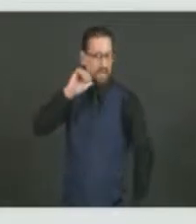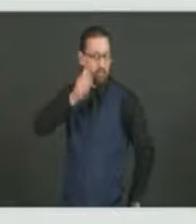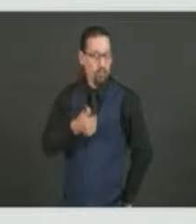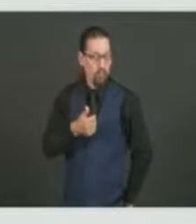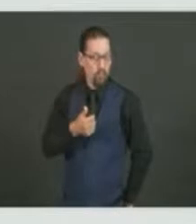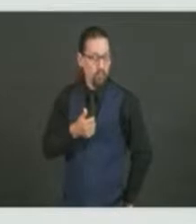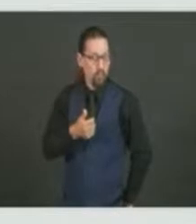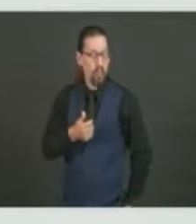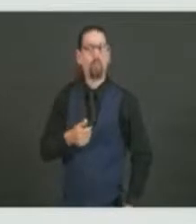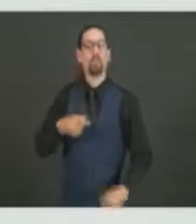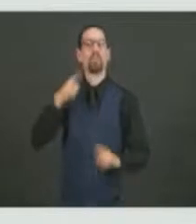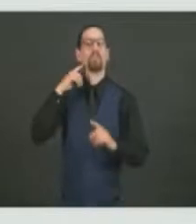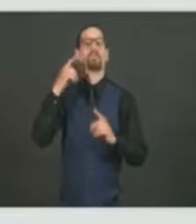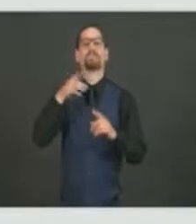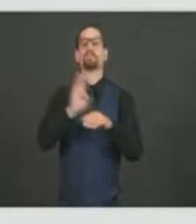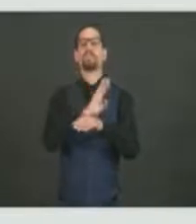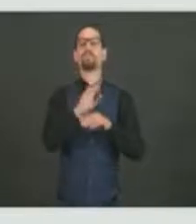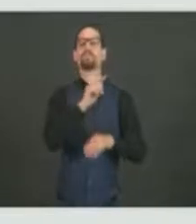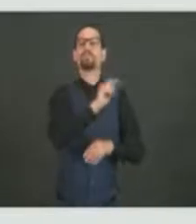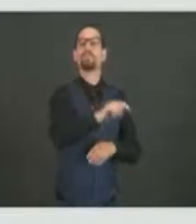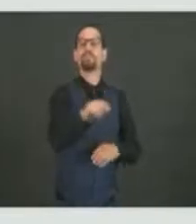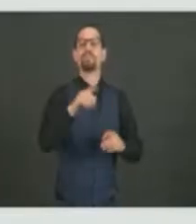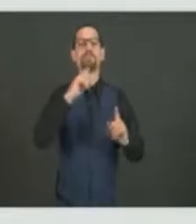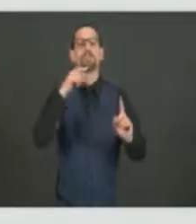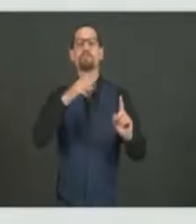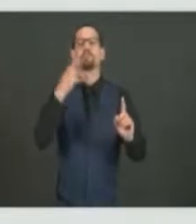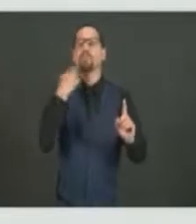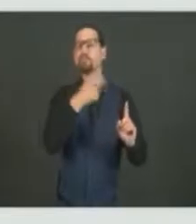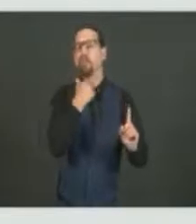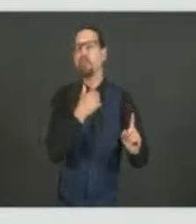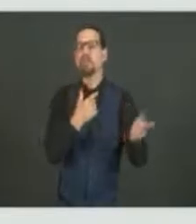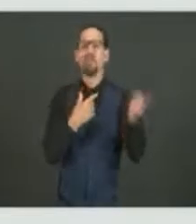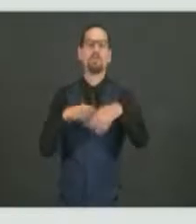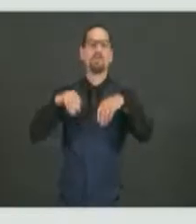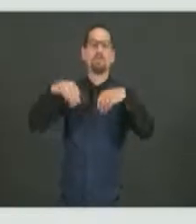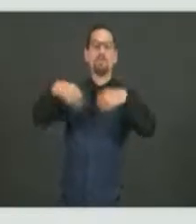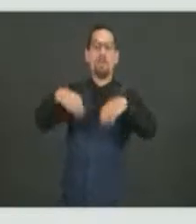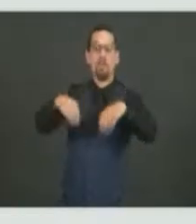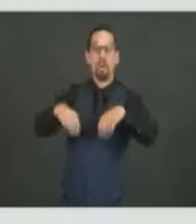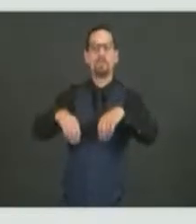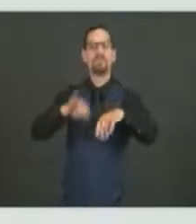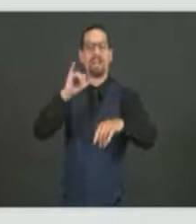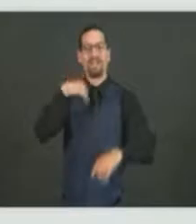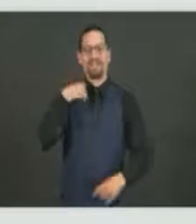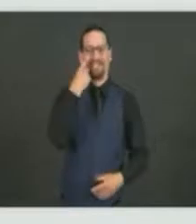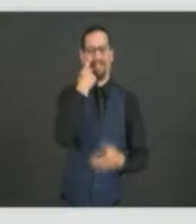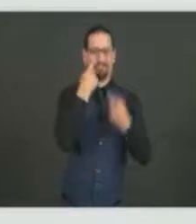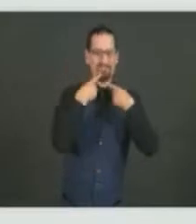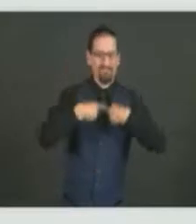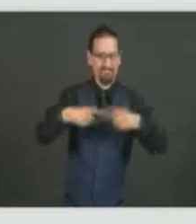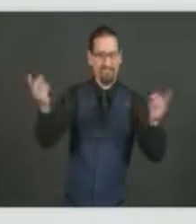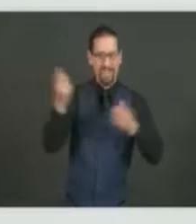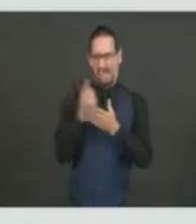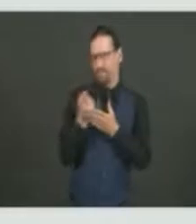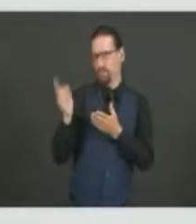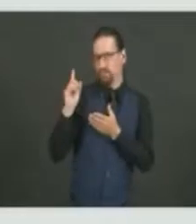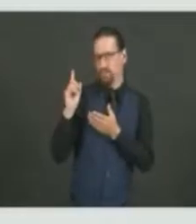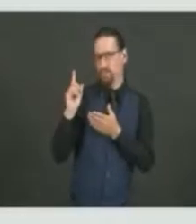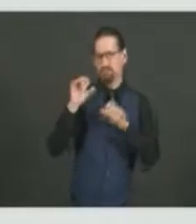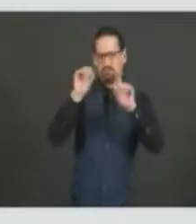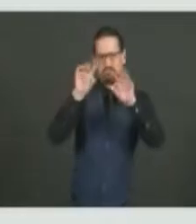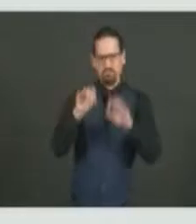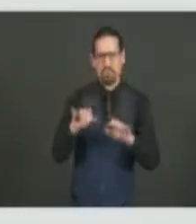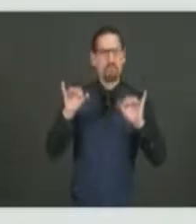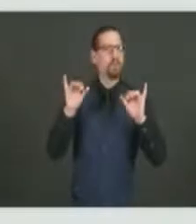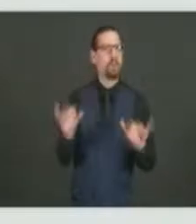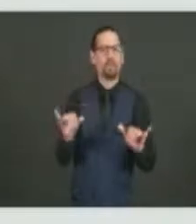commerce, restaurants, retail, et cetera, is going to be, as I said a week ago. But we are making some changes to